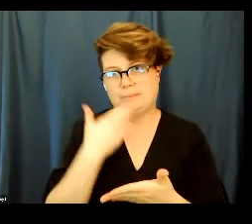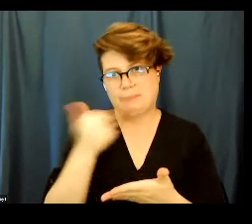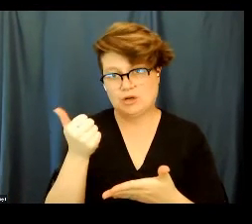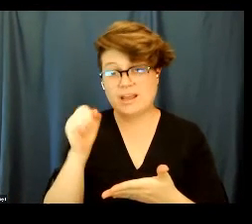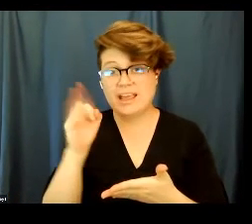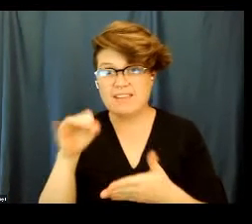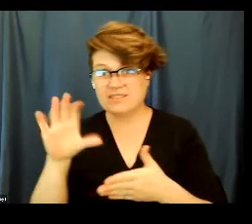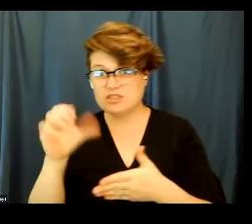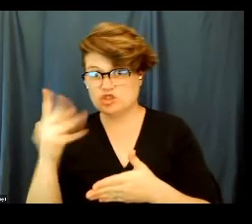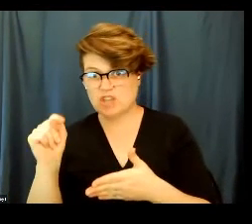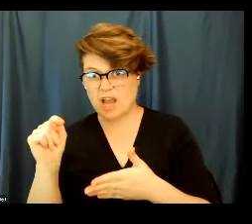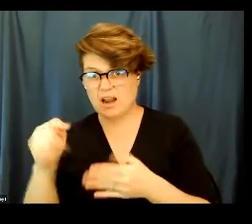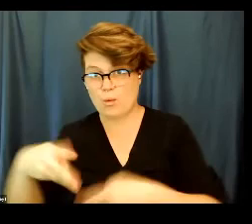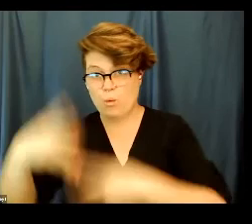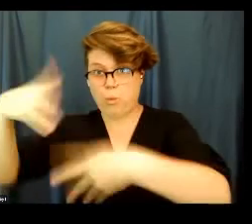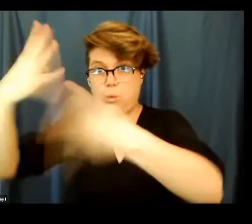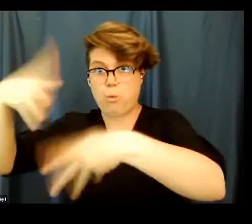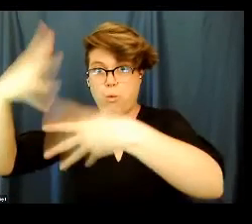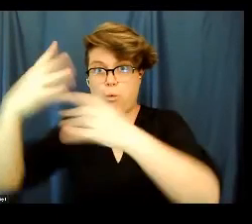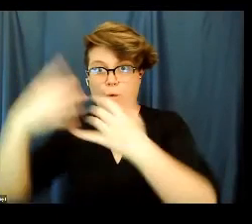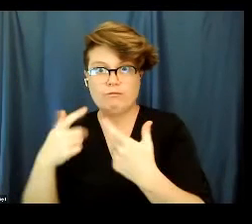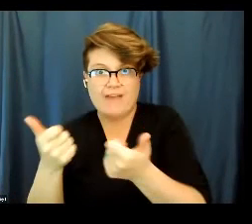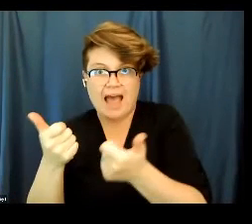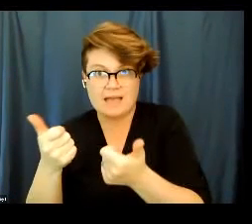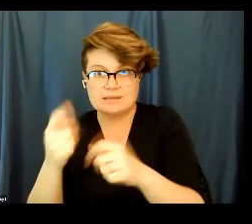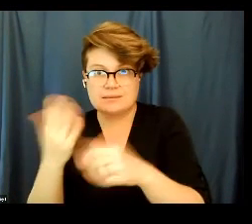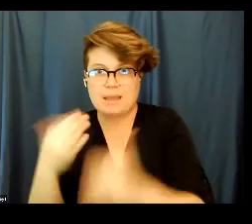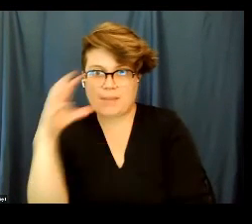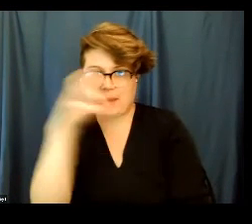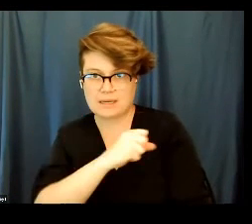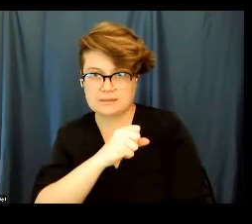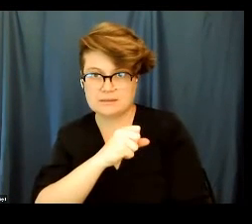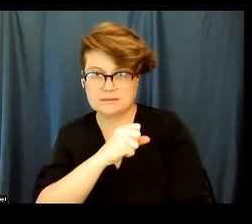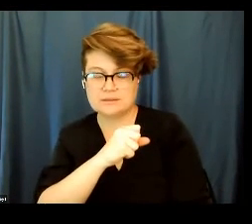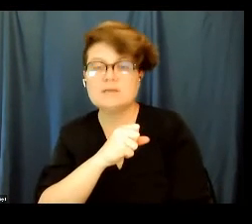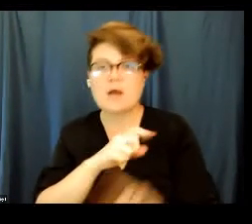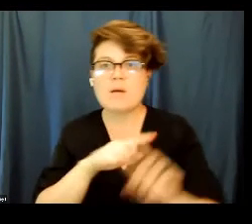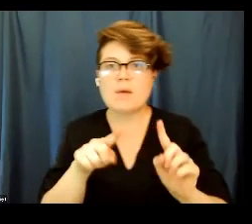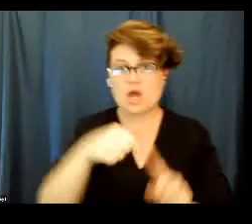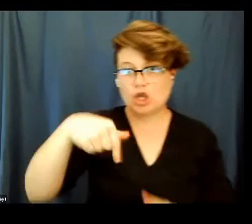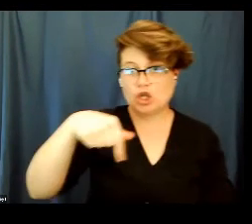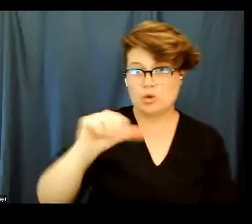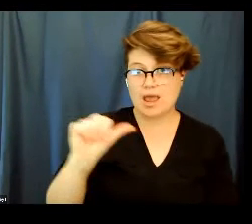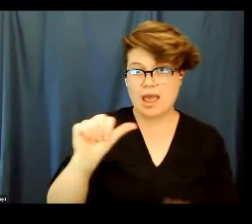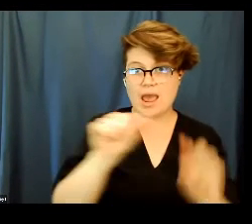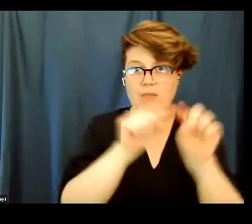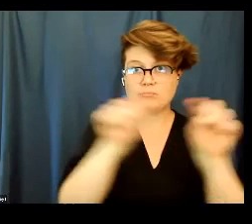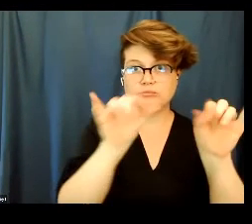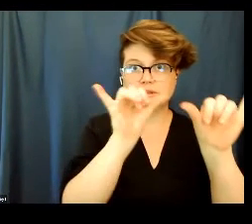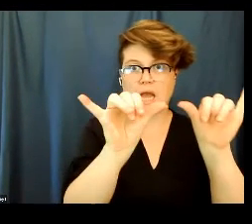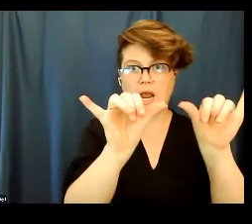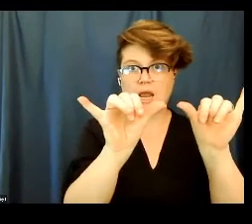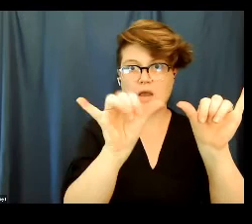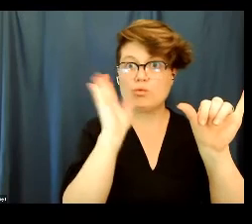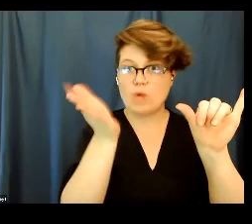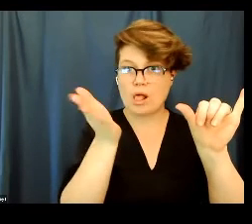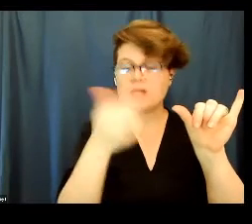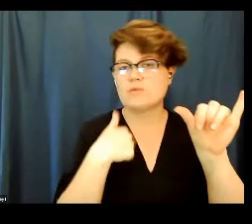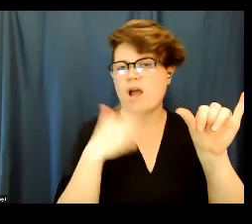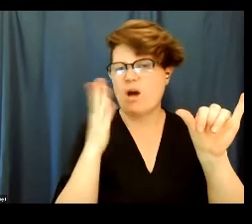the chat, I might miss it, depending on how active the chat is. But if you put it in the Q&A, I will definitely see it.